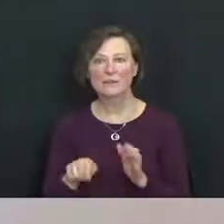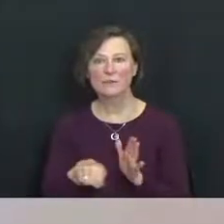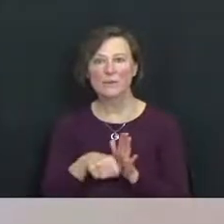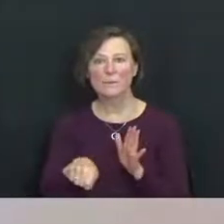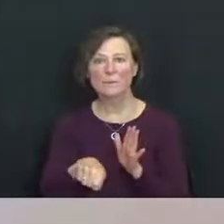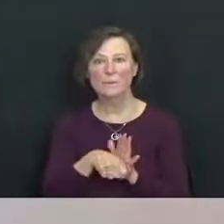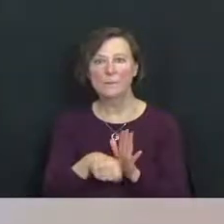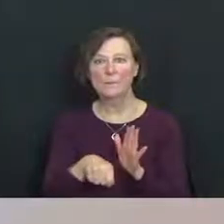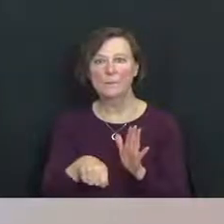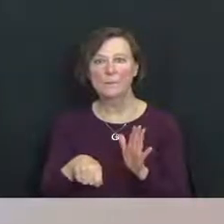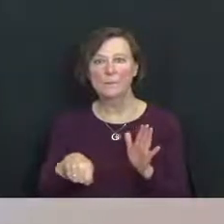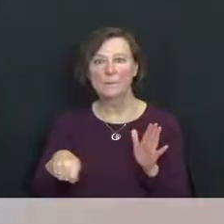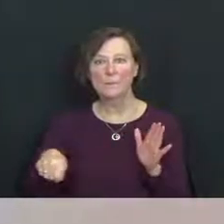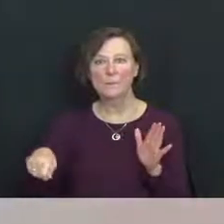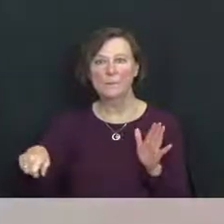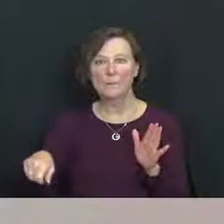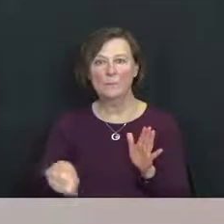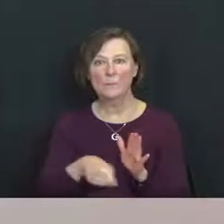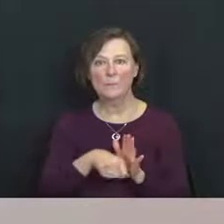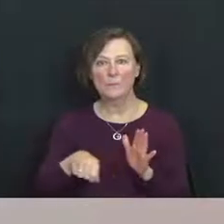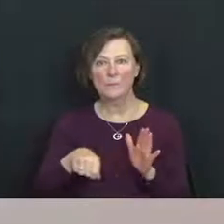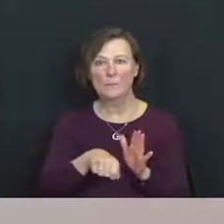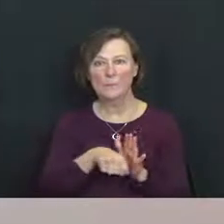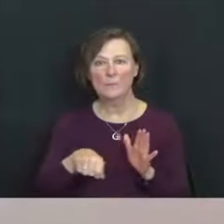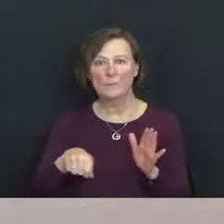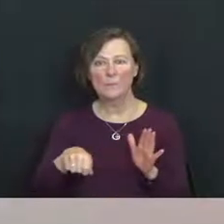So I'm speaking to you at your home,